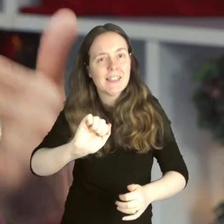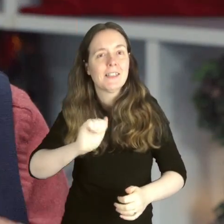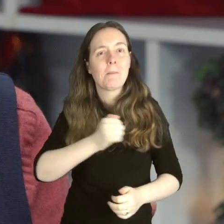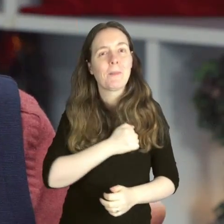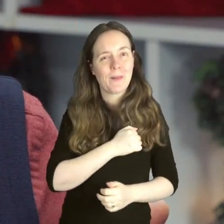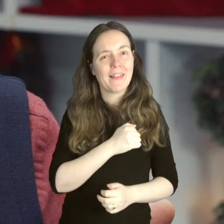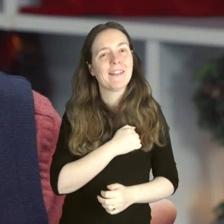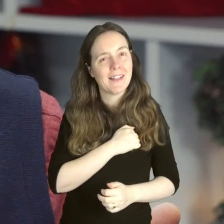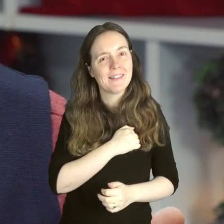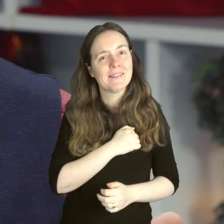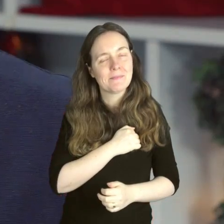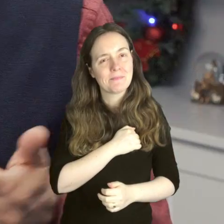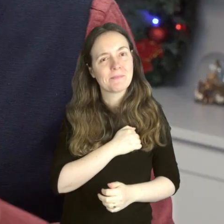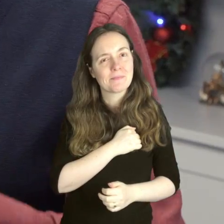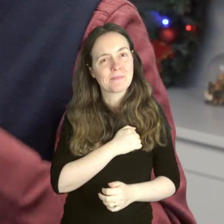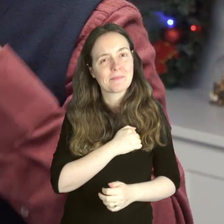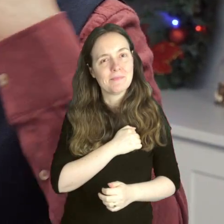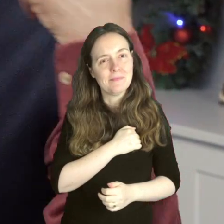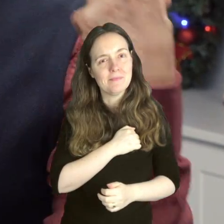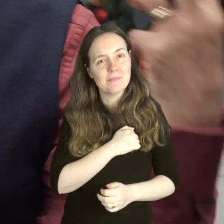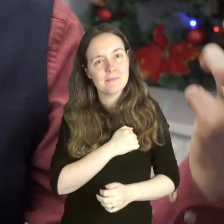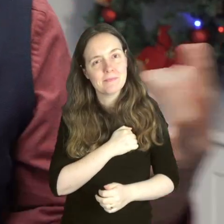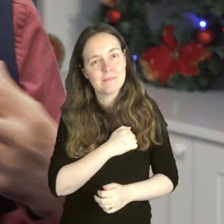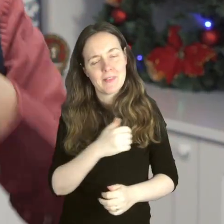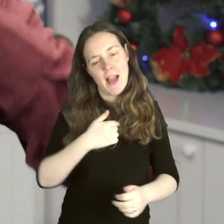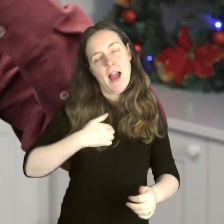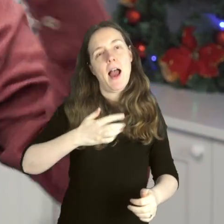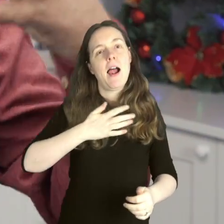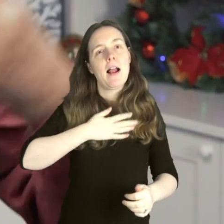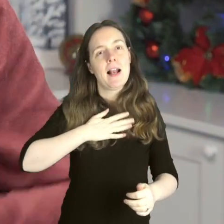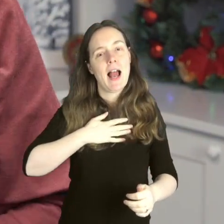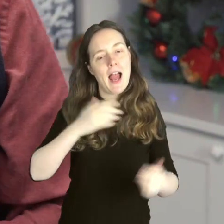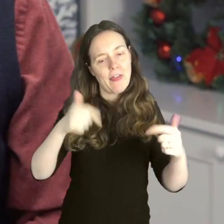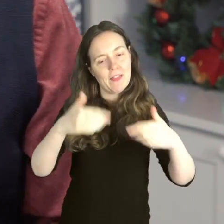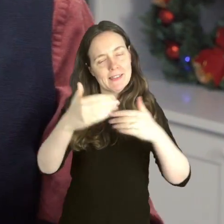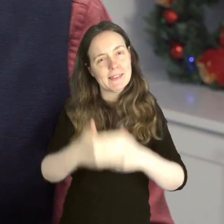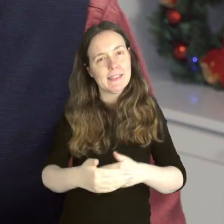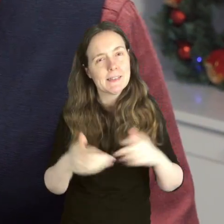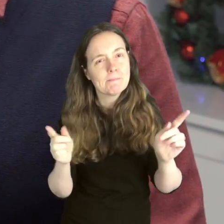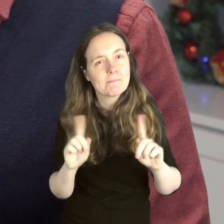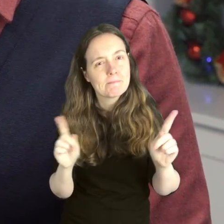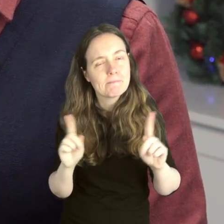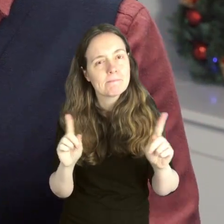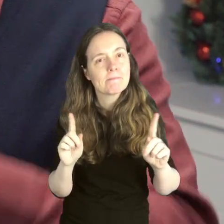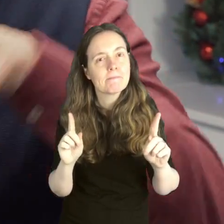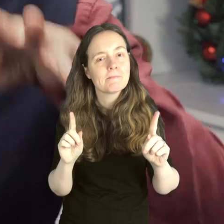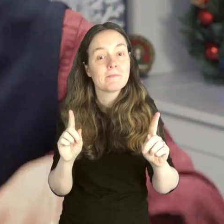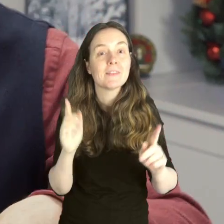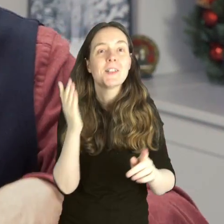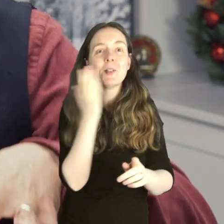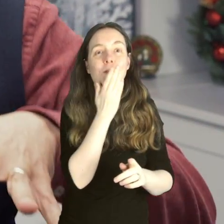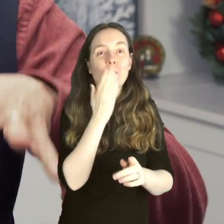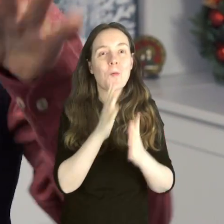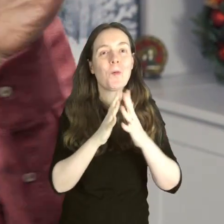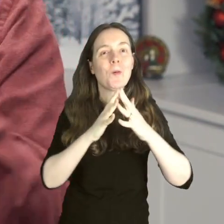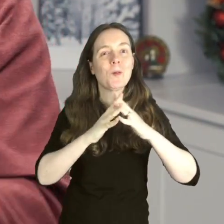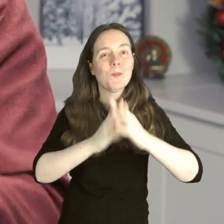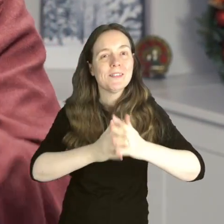his birthday. One of the things I really like about this season are